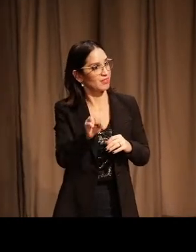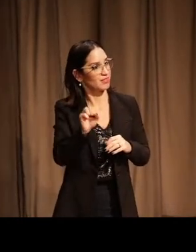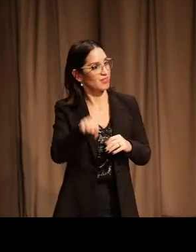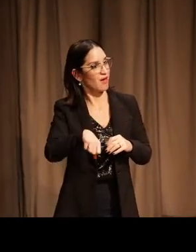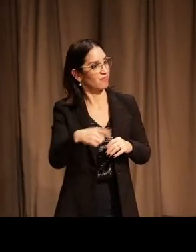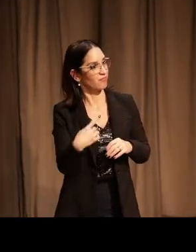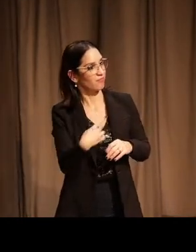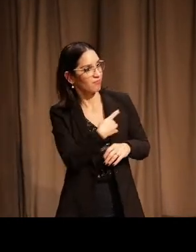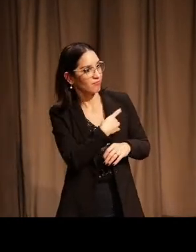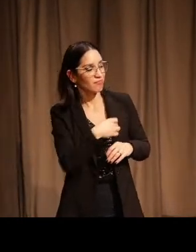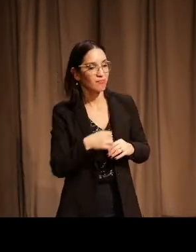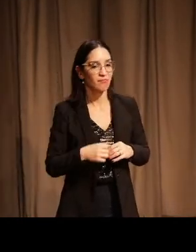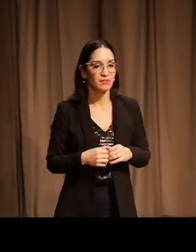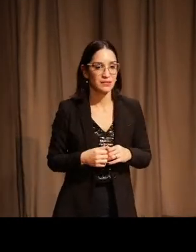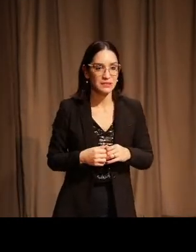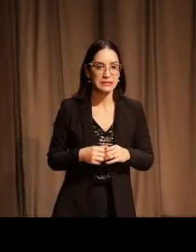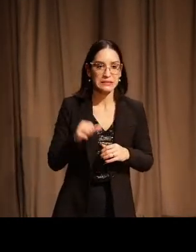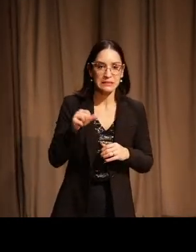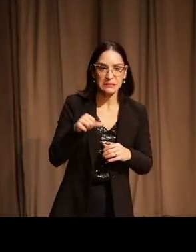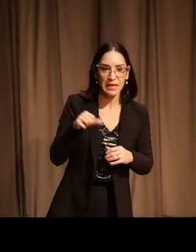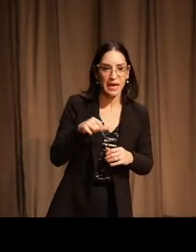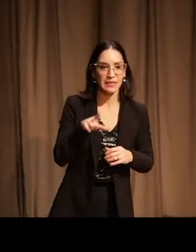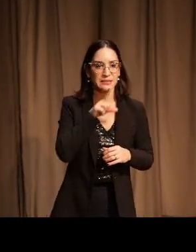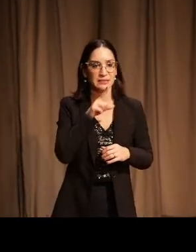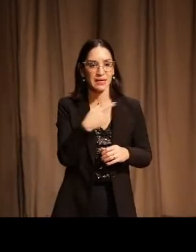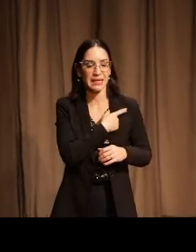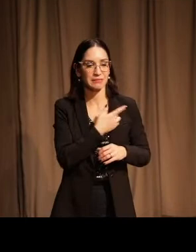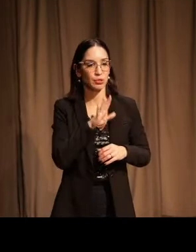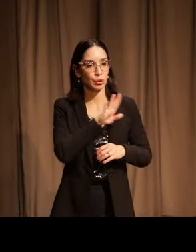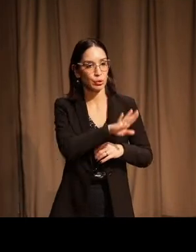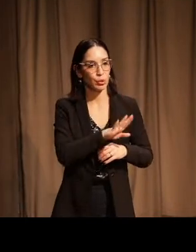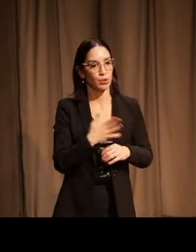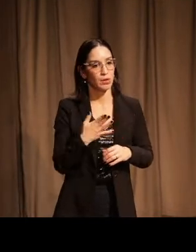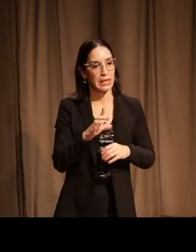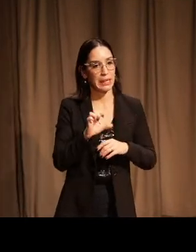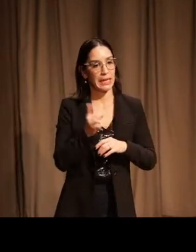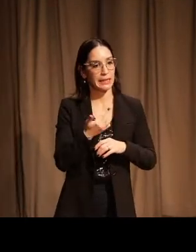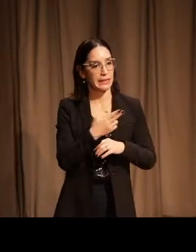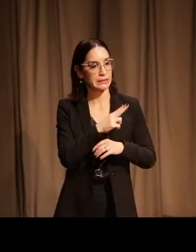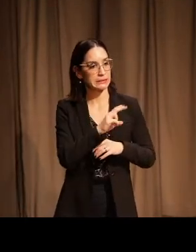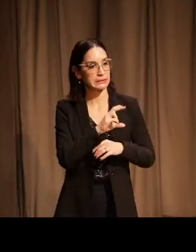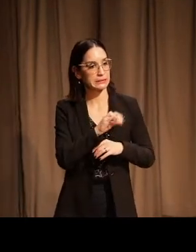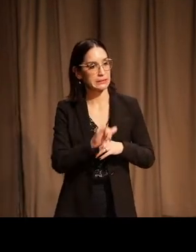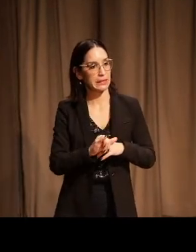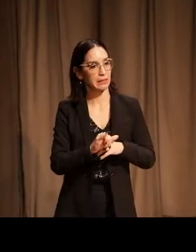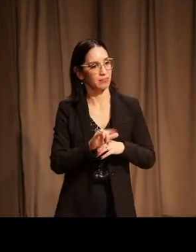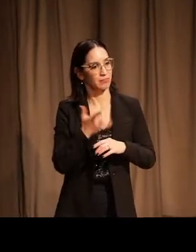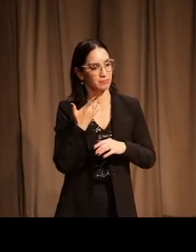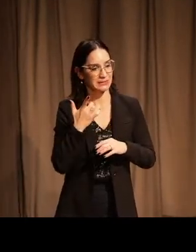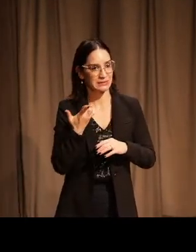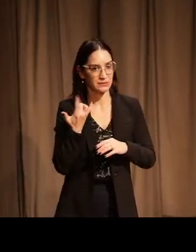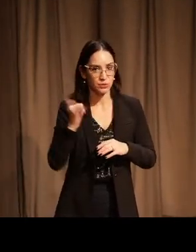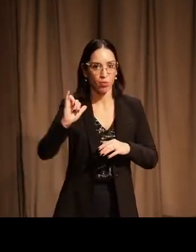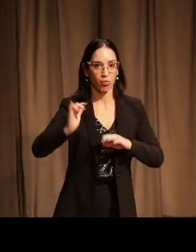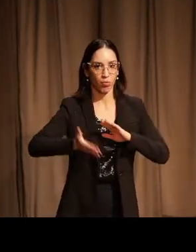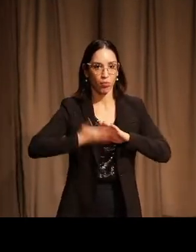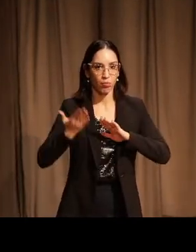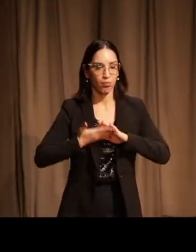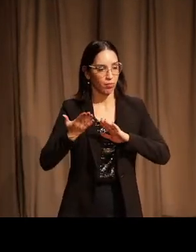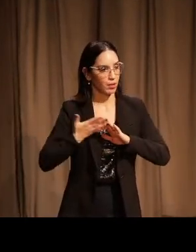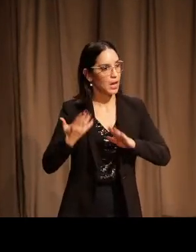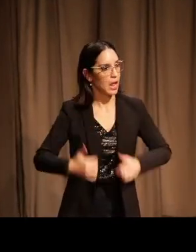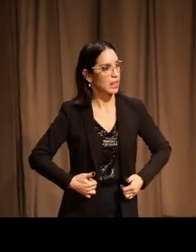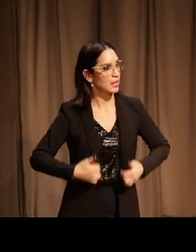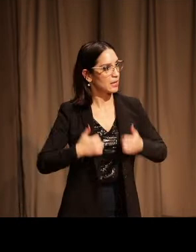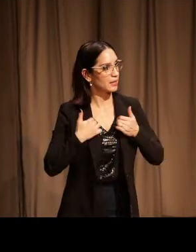to make the legacy alive, with painting. Okay, so we're Yeah,